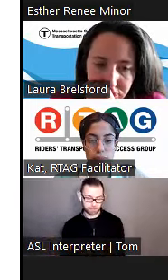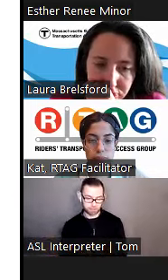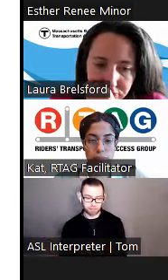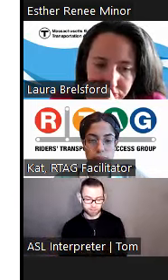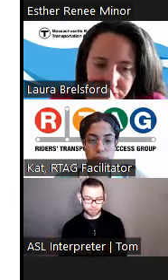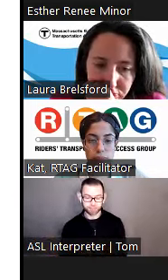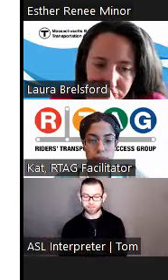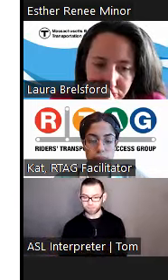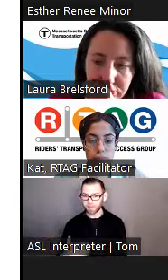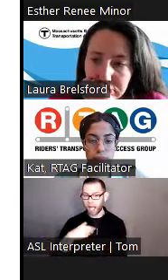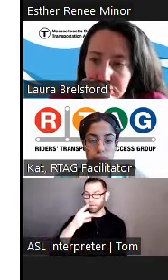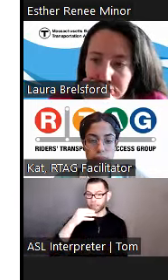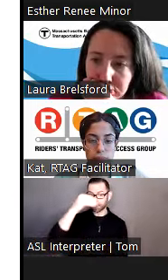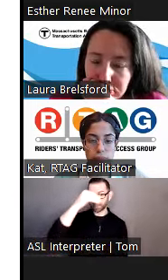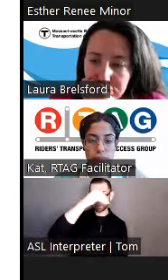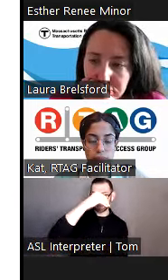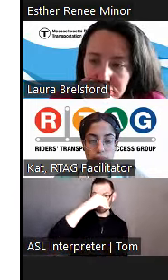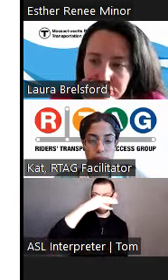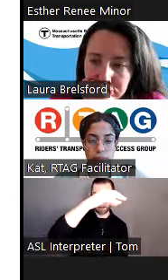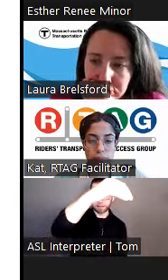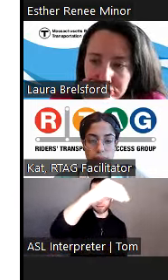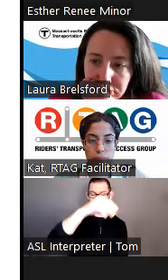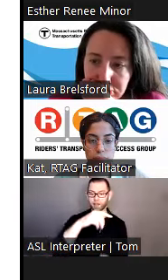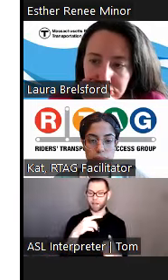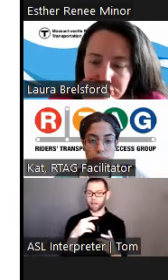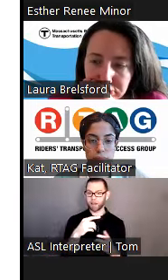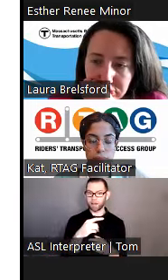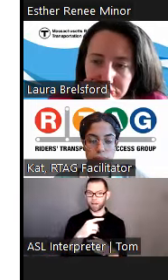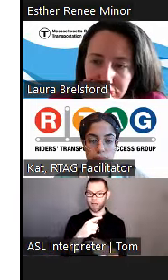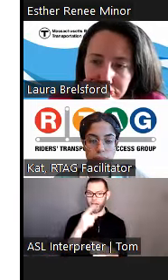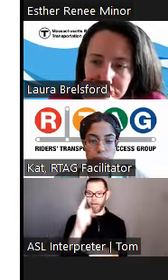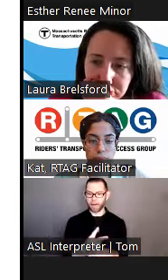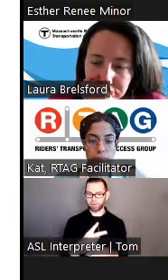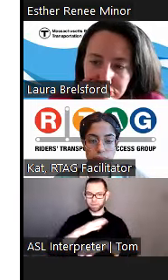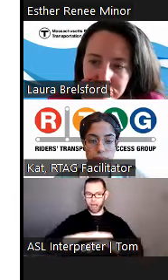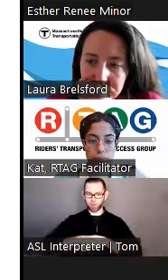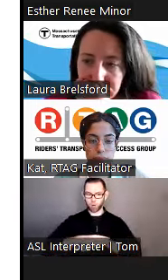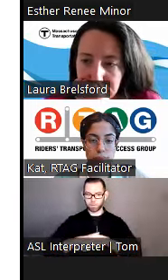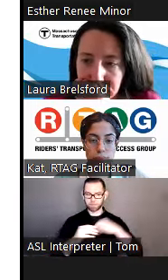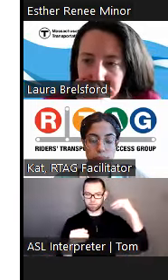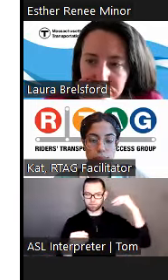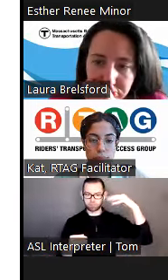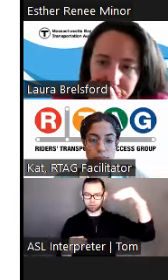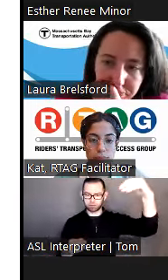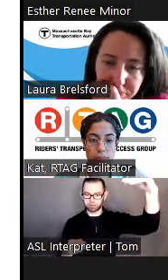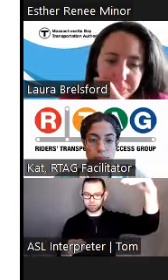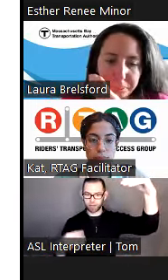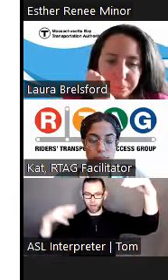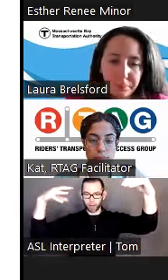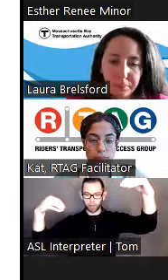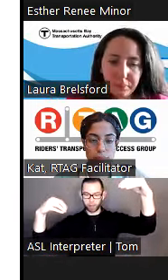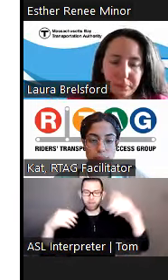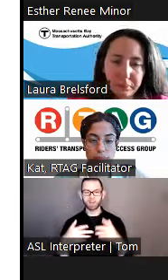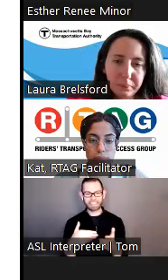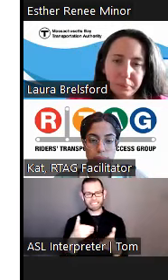on half of the platform going into the TD